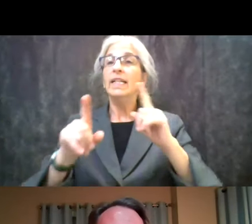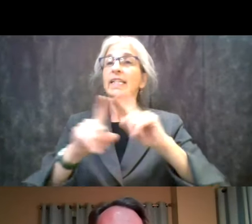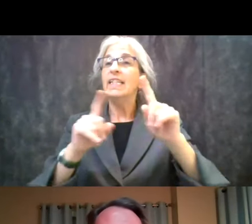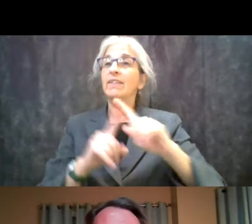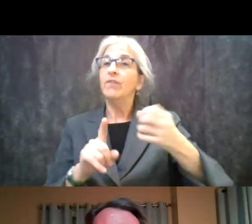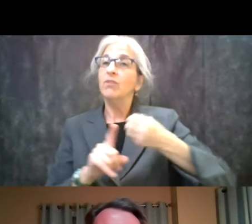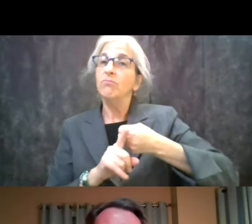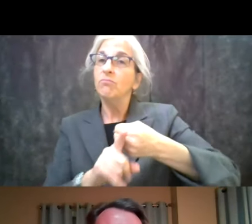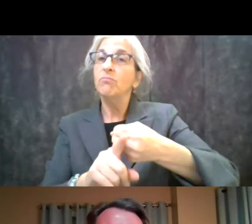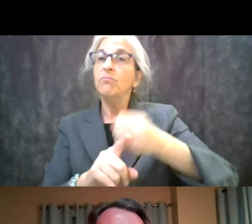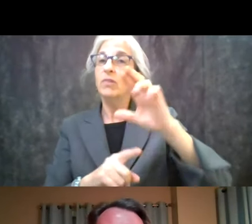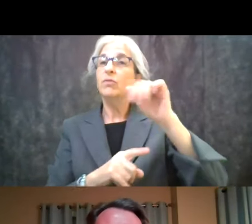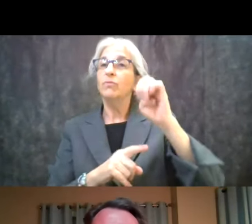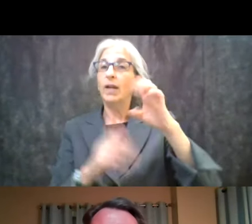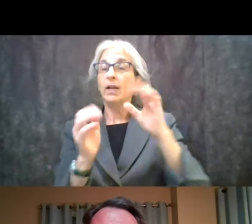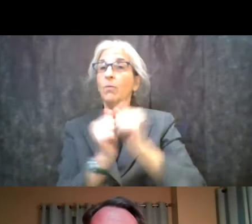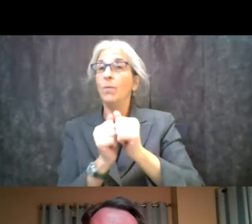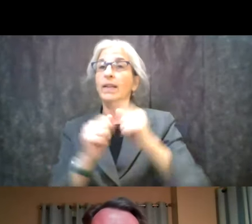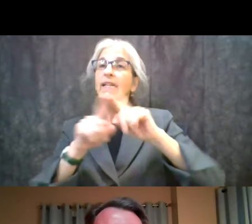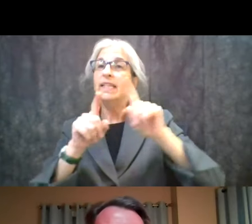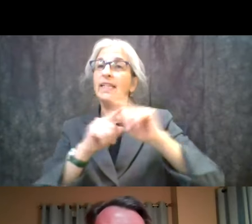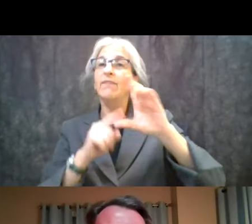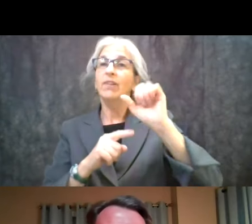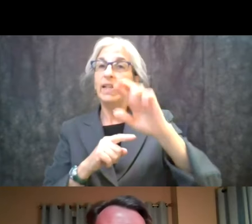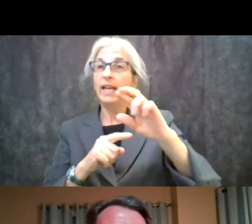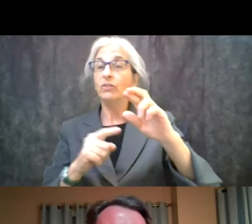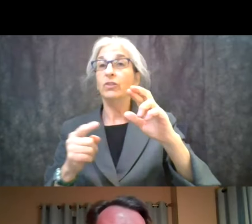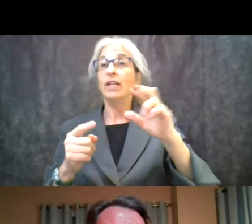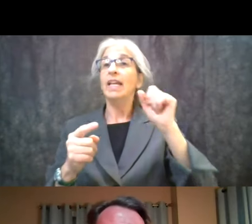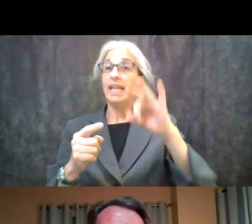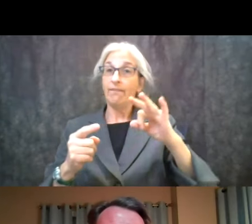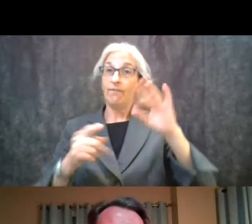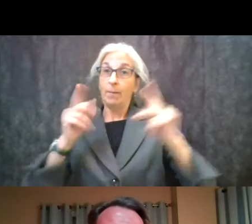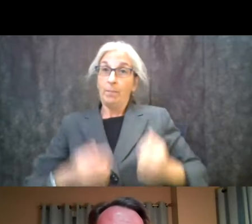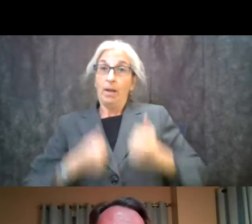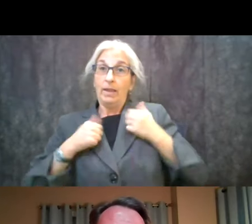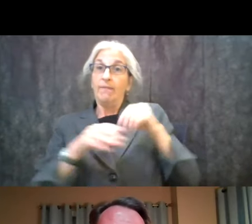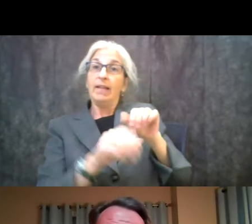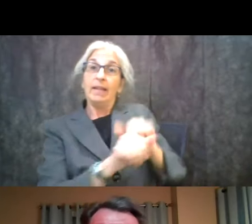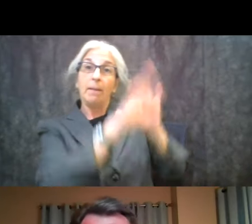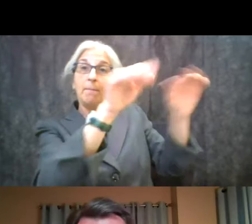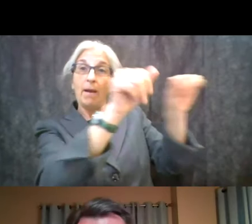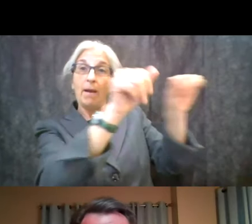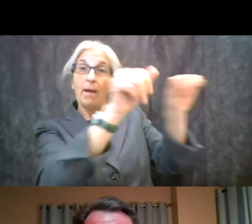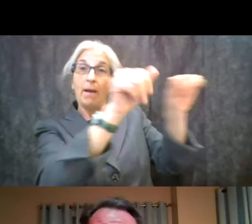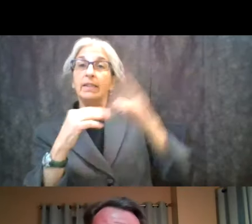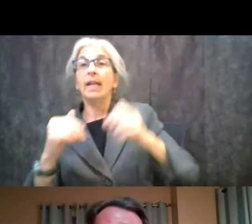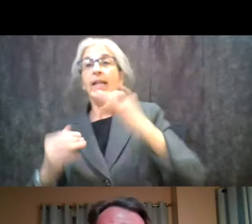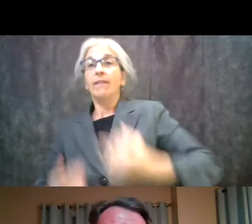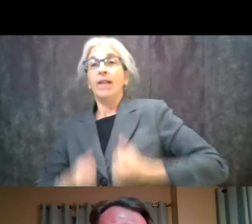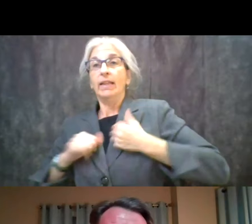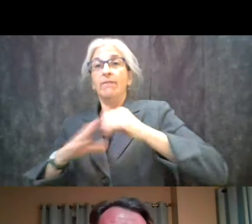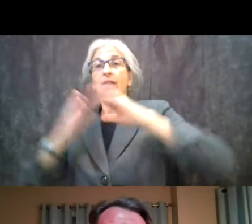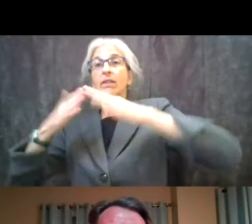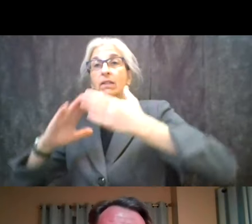much higher in rural Appalachia than in urban regions of the area, of the country rather. And so this, you know,